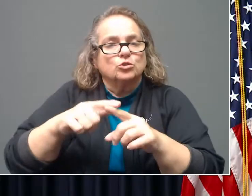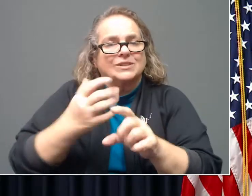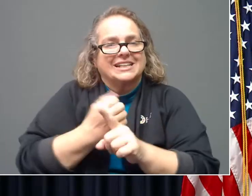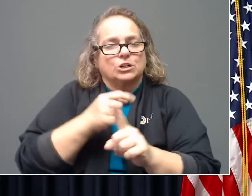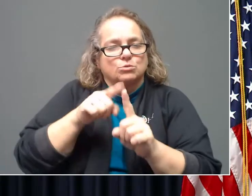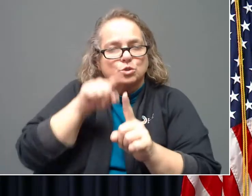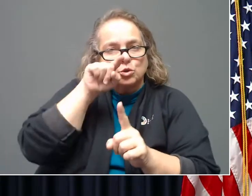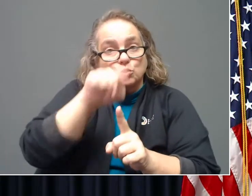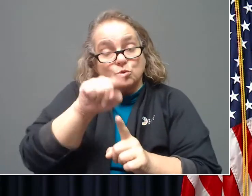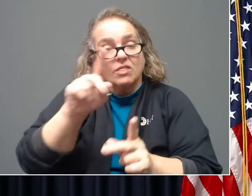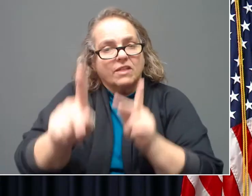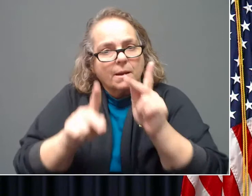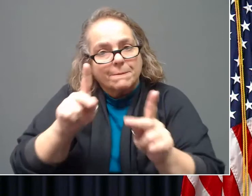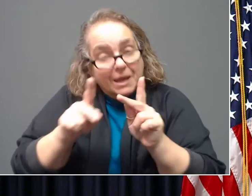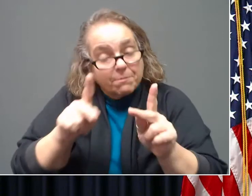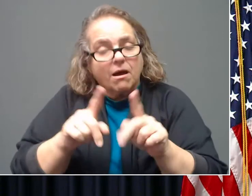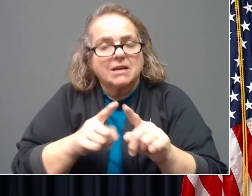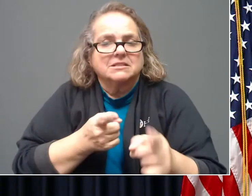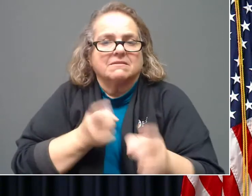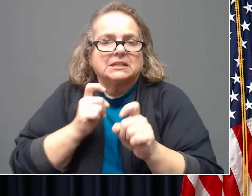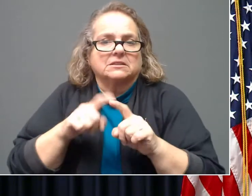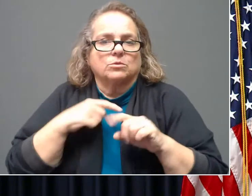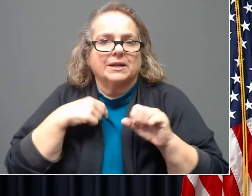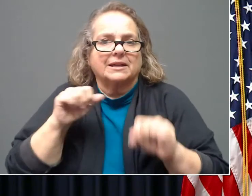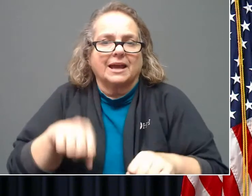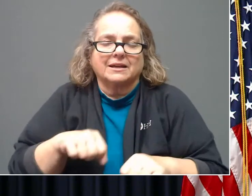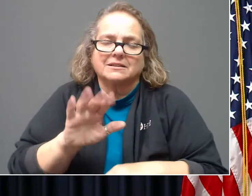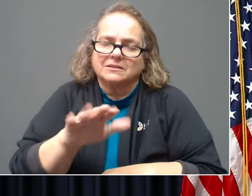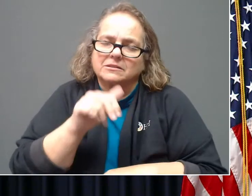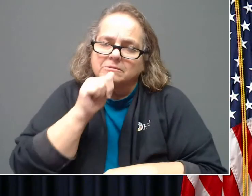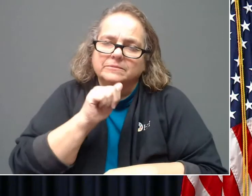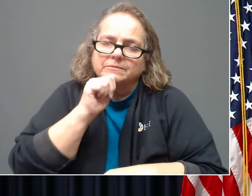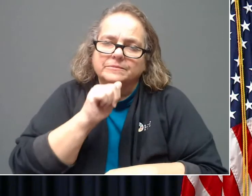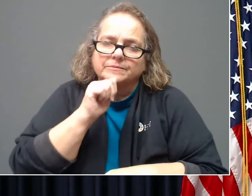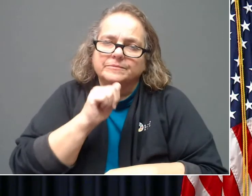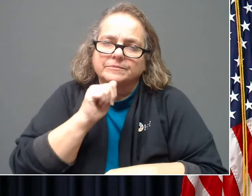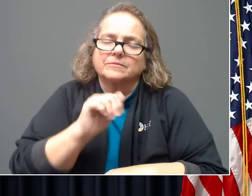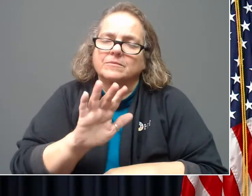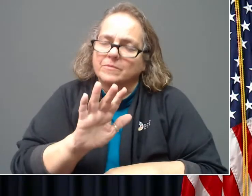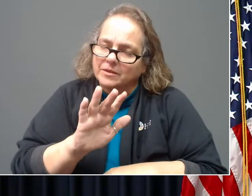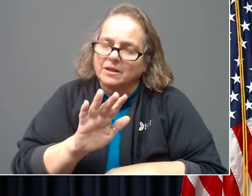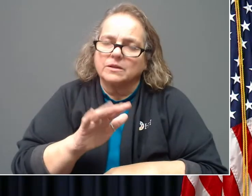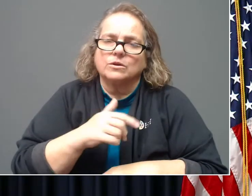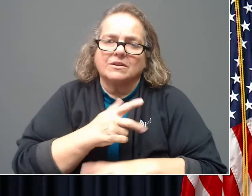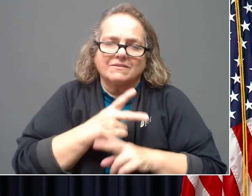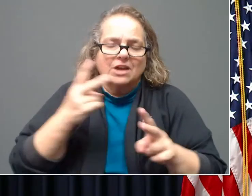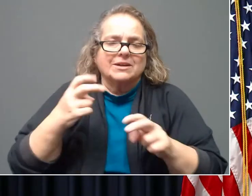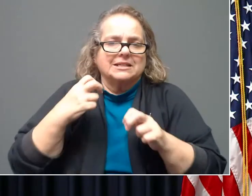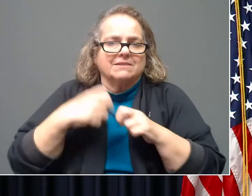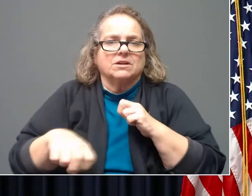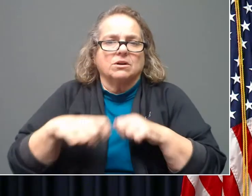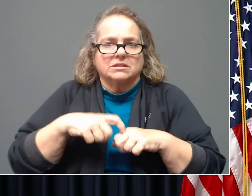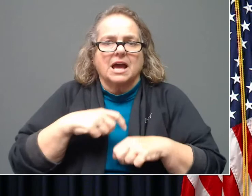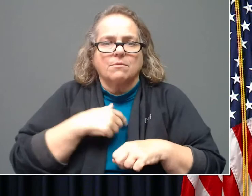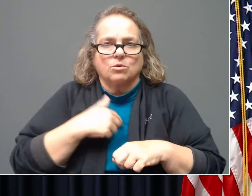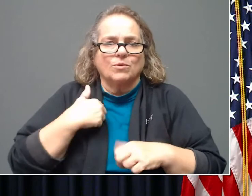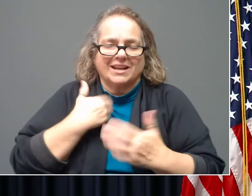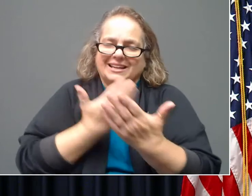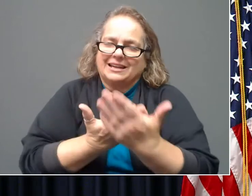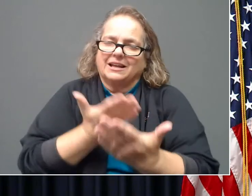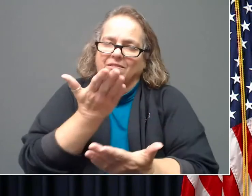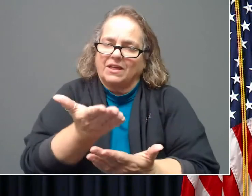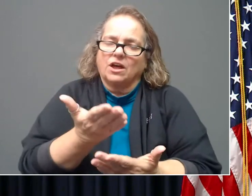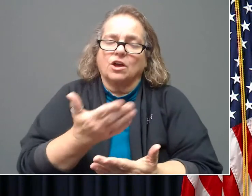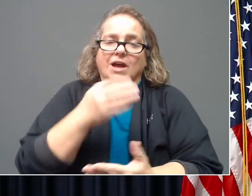quickly as we can. So hang in there. Try to have patience in this very difficult time. I know you really want and